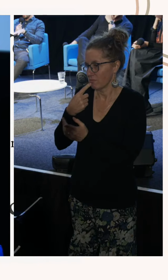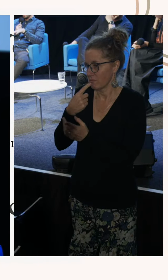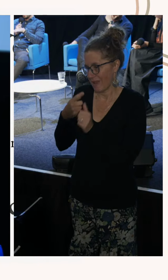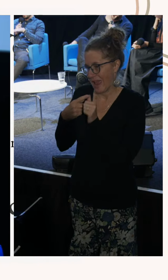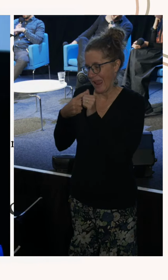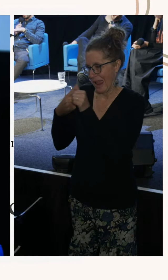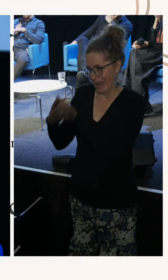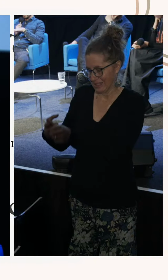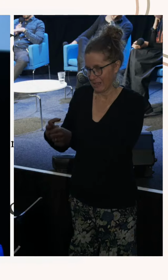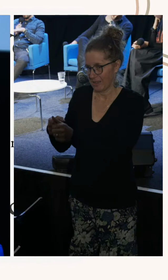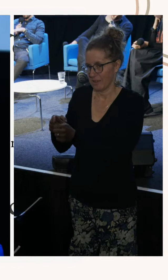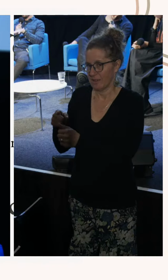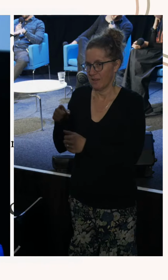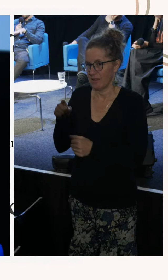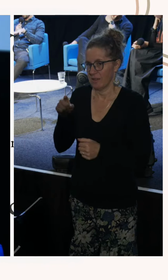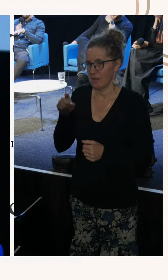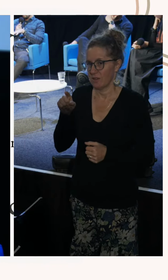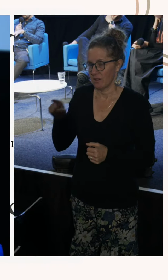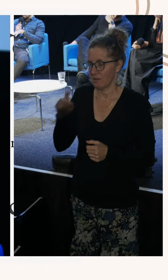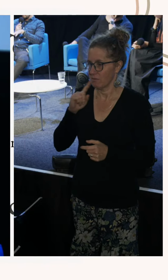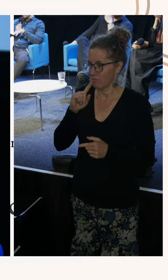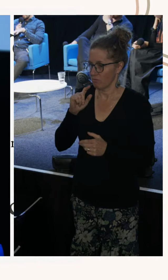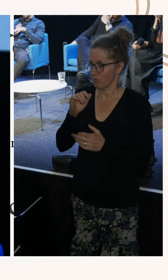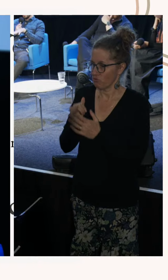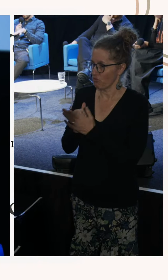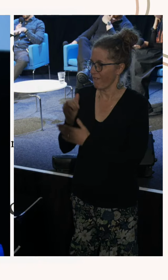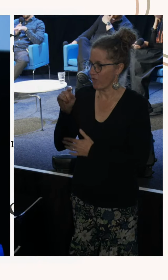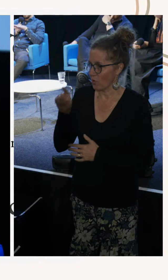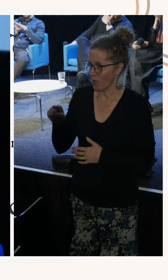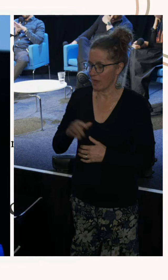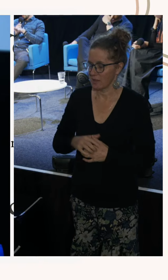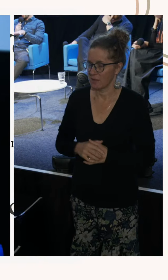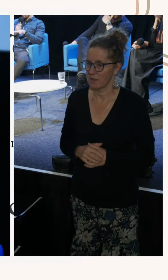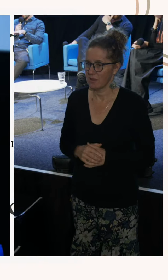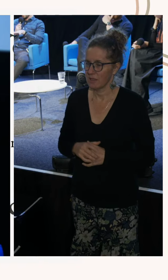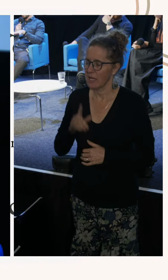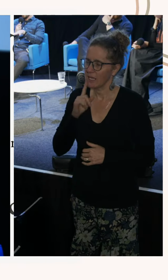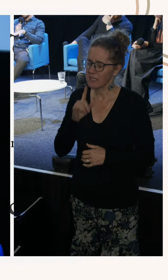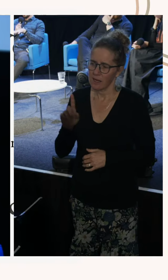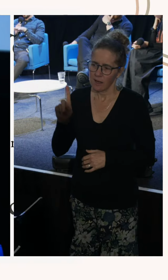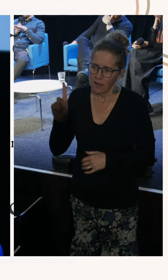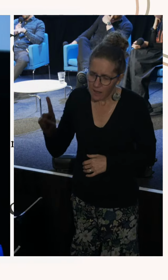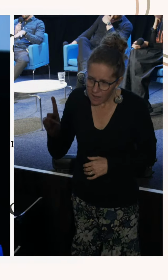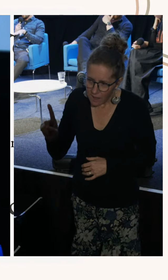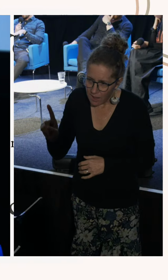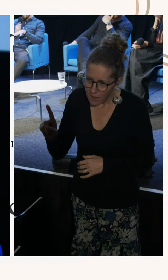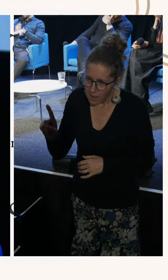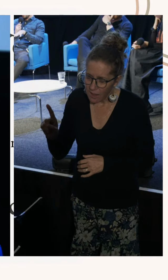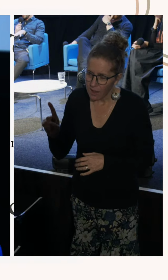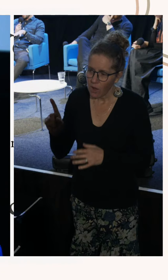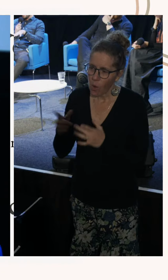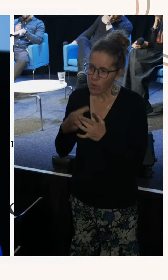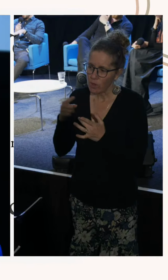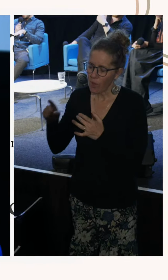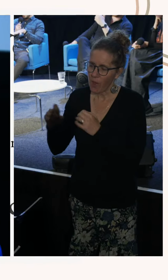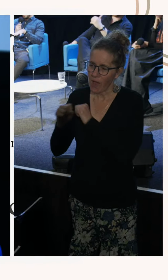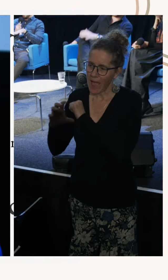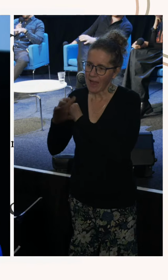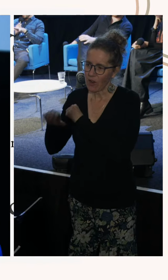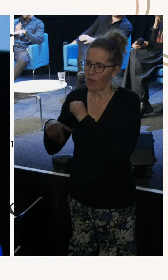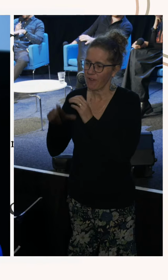swag, refuting that, and he said, and by the way, about these Comalco